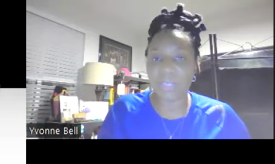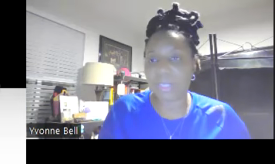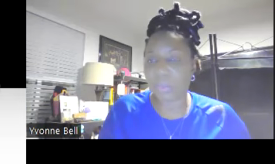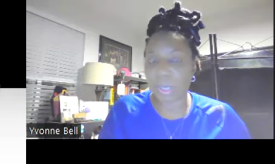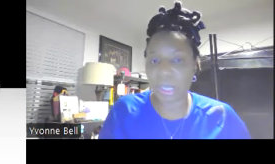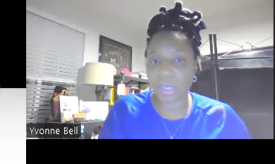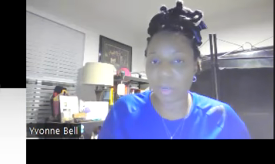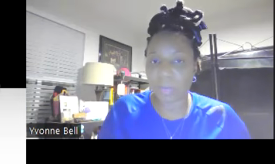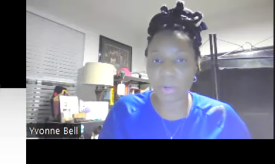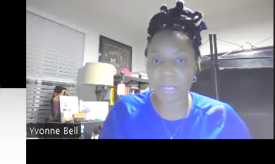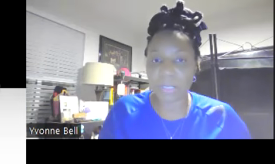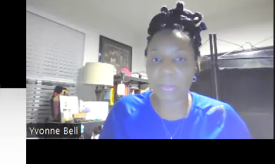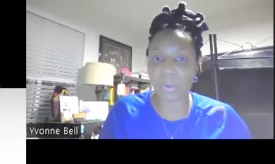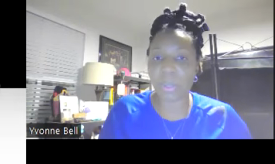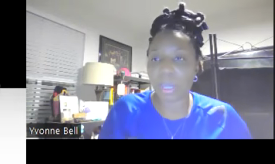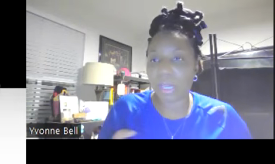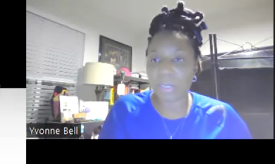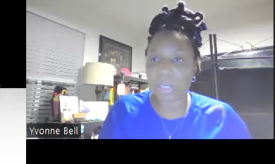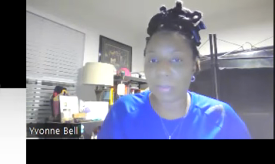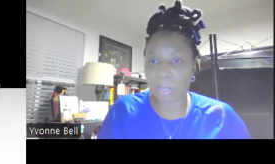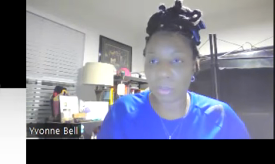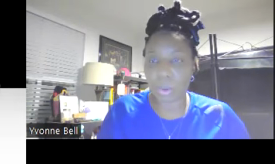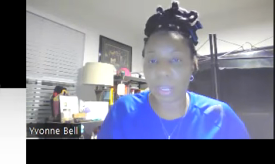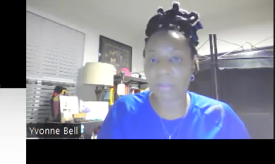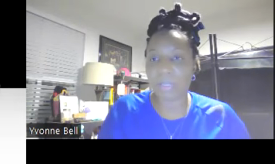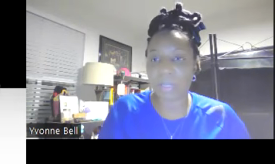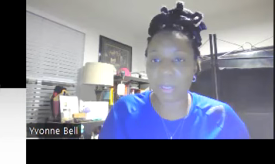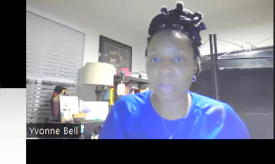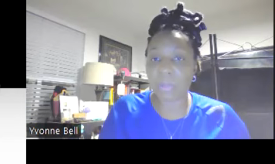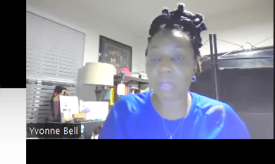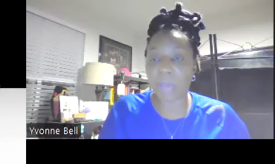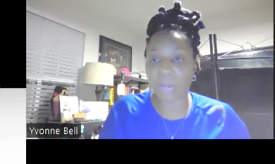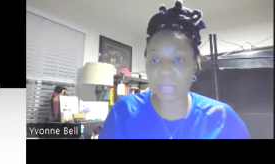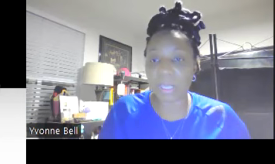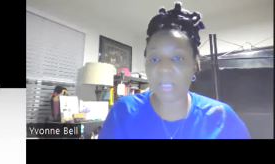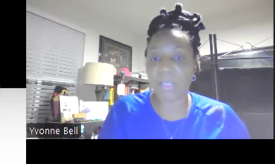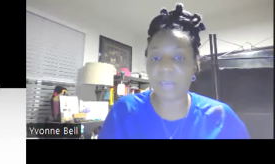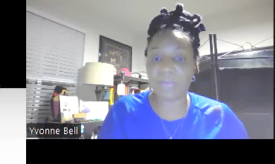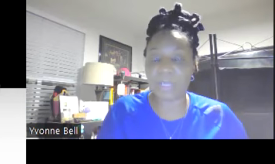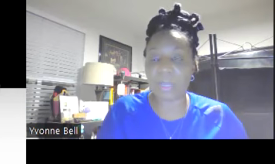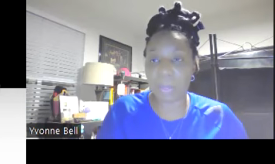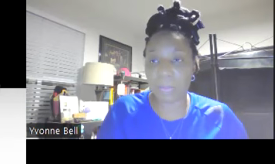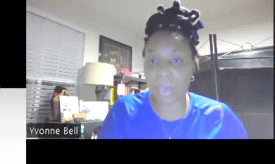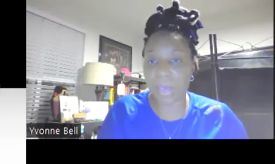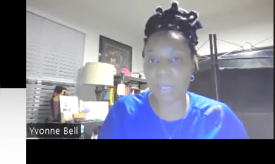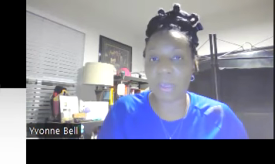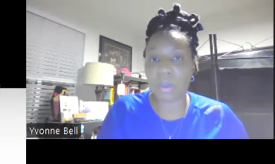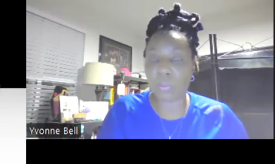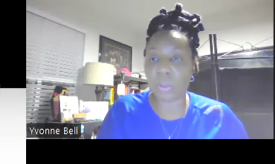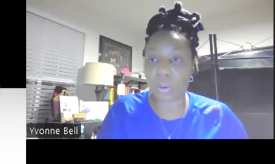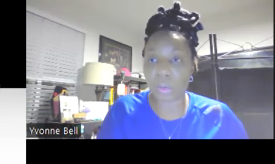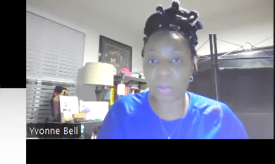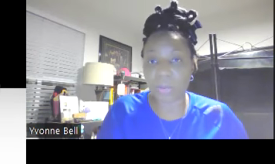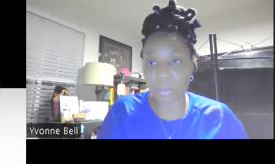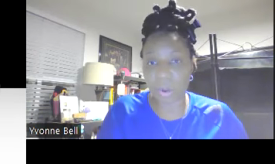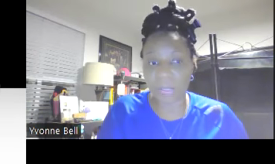rest of this is pretty straightforward and simple. I'm just stopping to point out some of the most common mistakes I see people having when